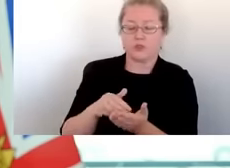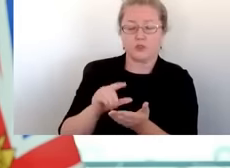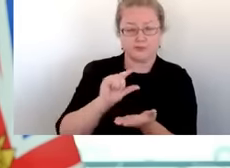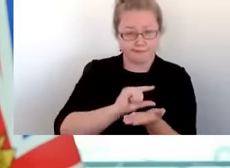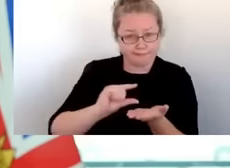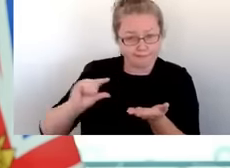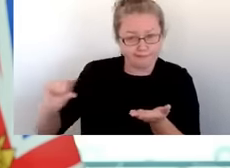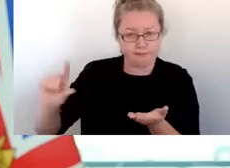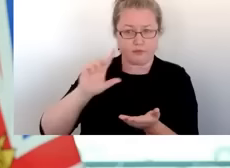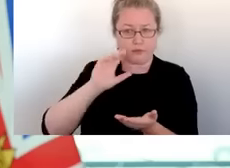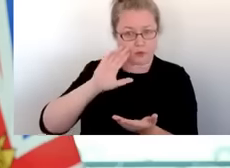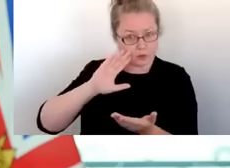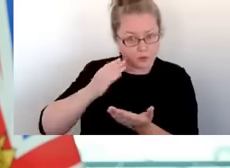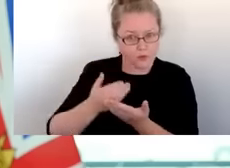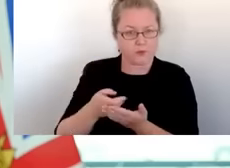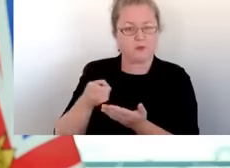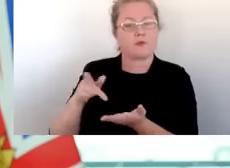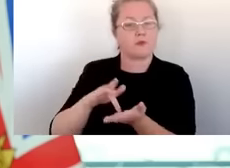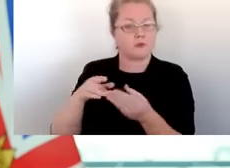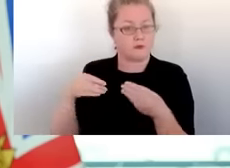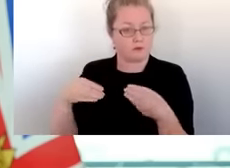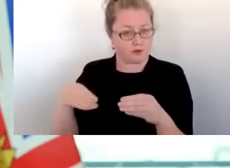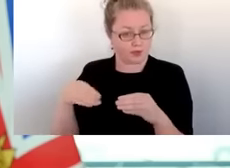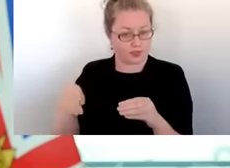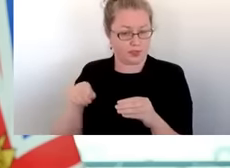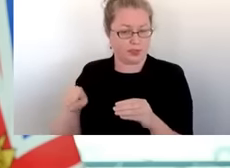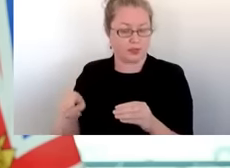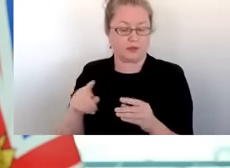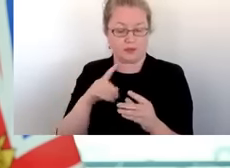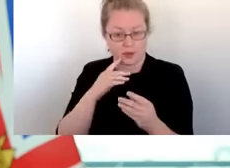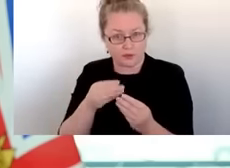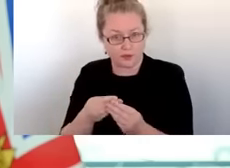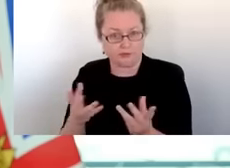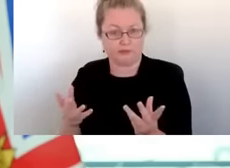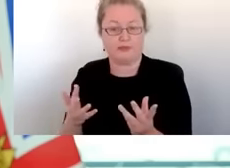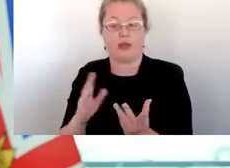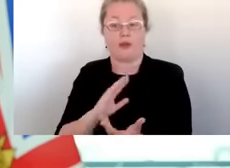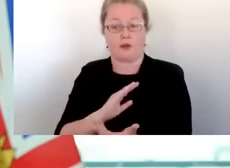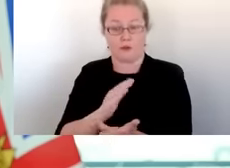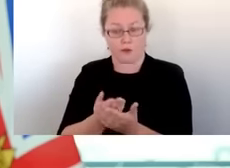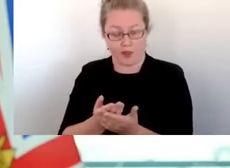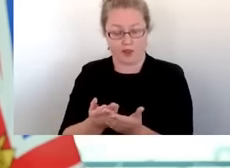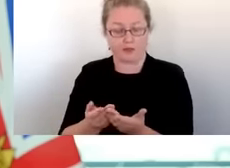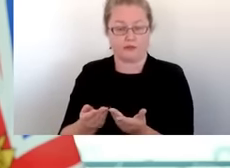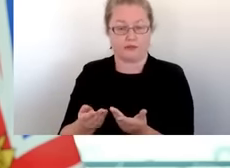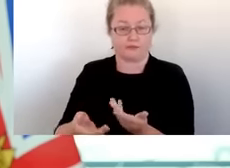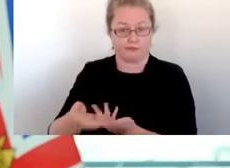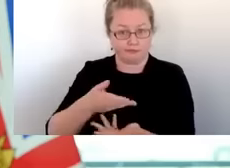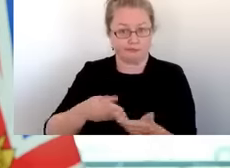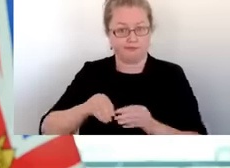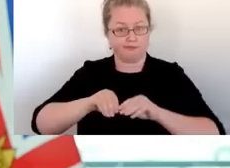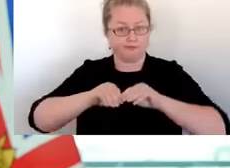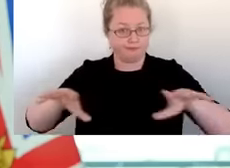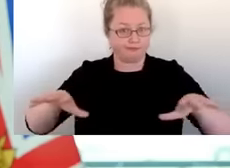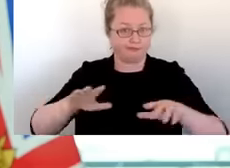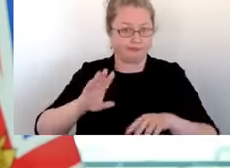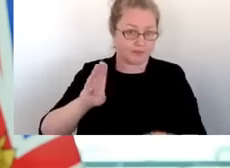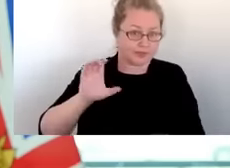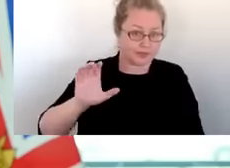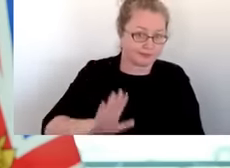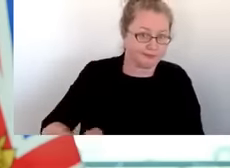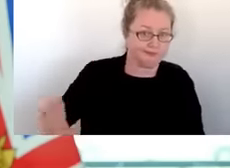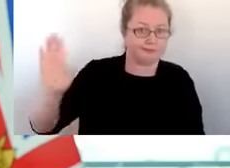110,000 doses, will come into the pharmacy distributors. As soon as it arrives, it will be repackaged by them and then distributed to pharmacies